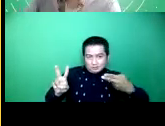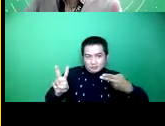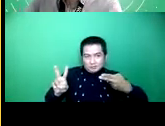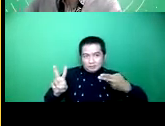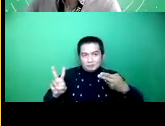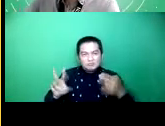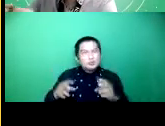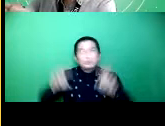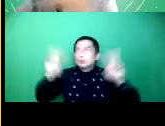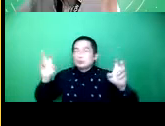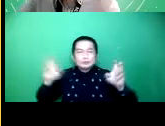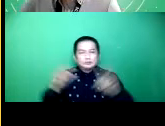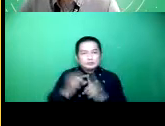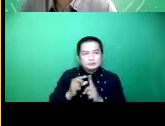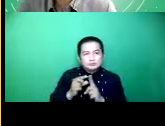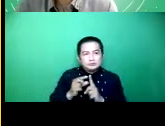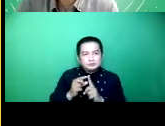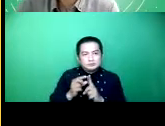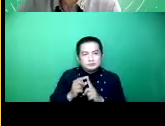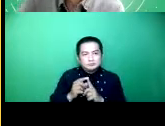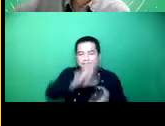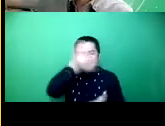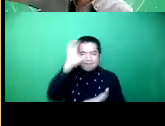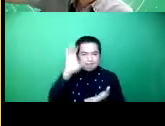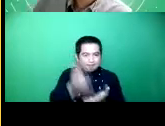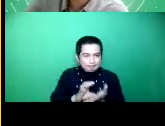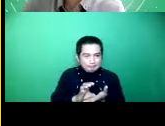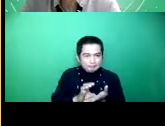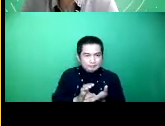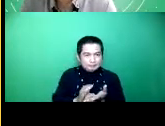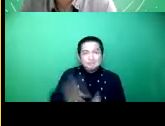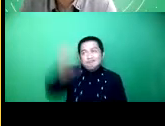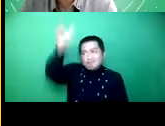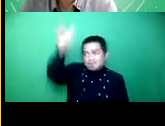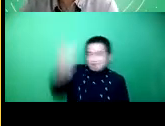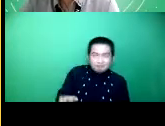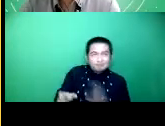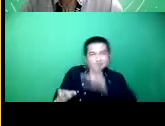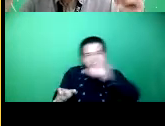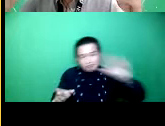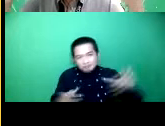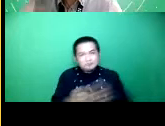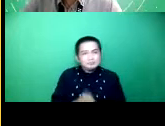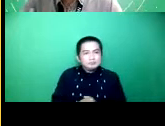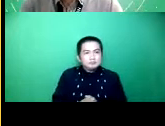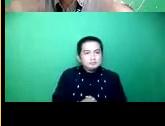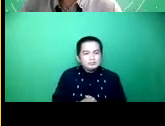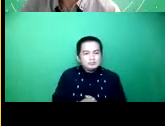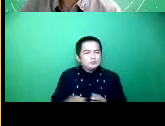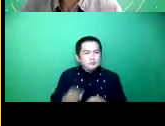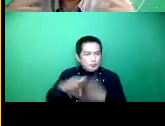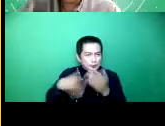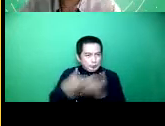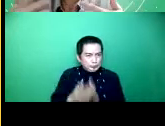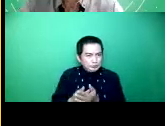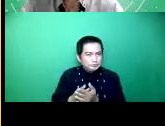what's the word? A blown up decentralized process. It's not strictly a linear process anymore. And so all these things that are evolving,